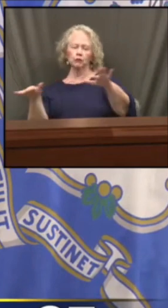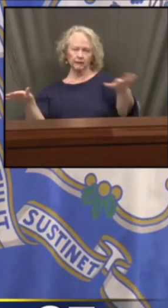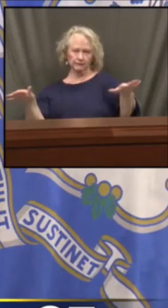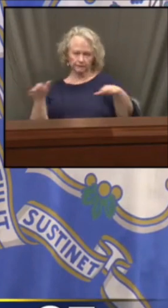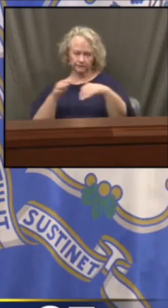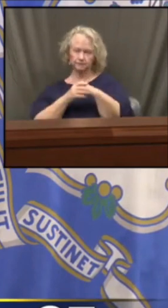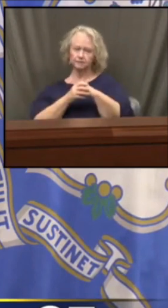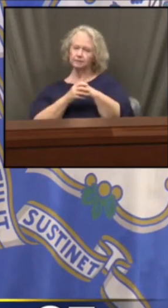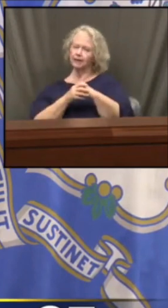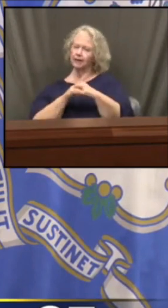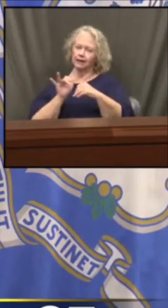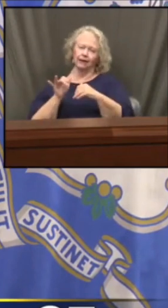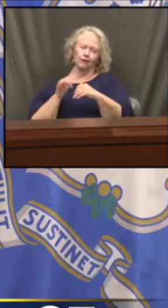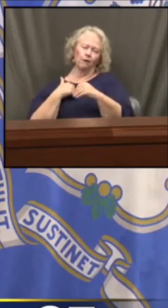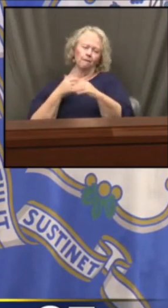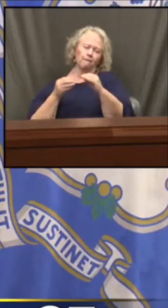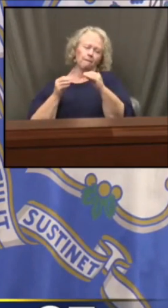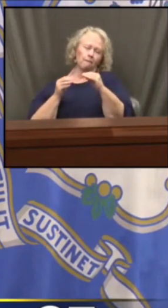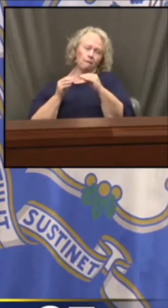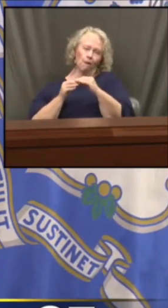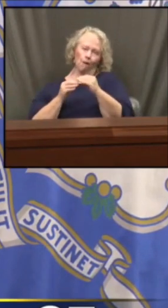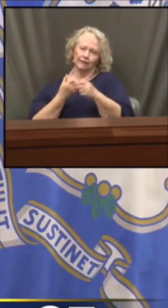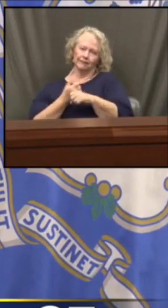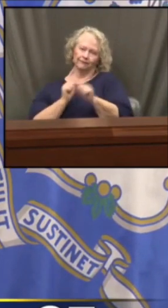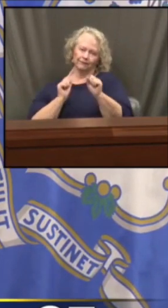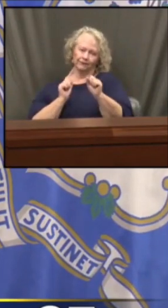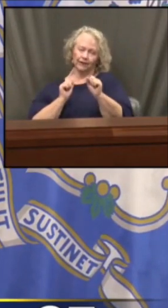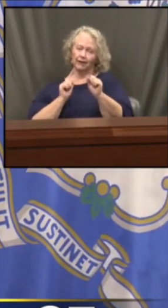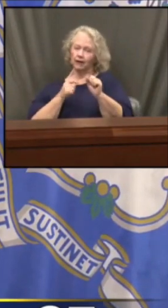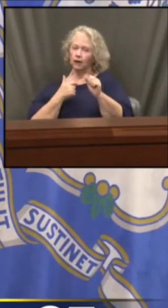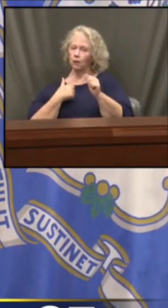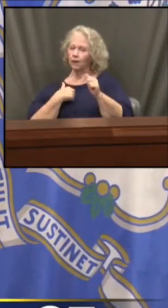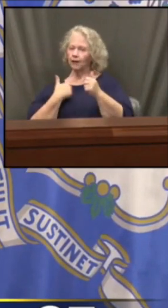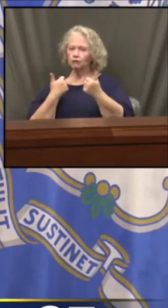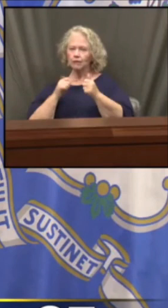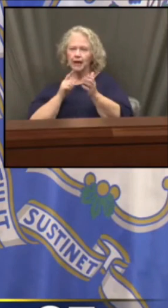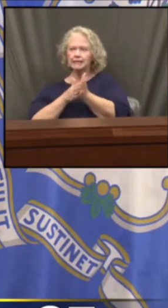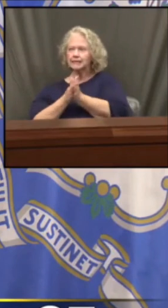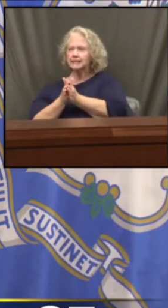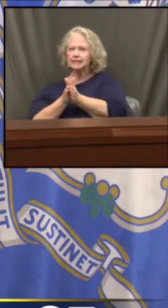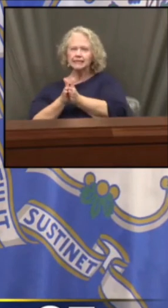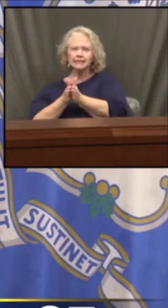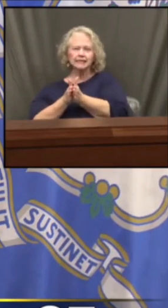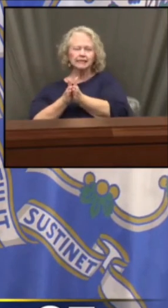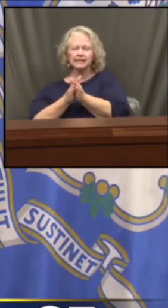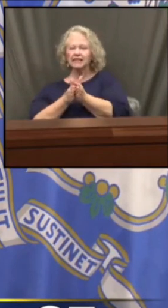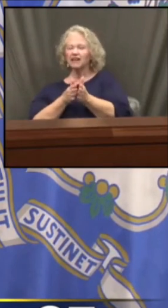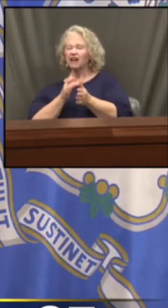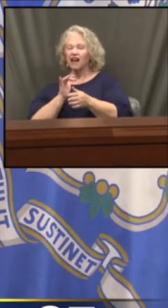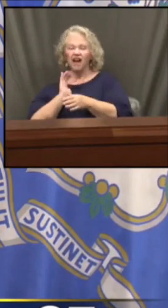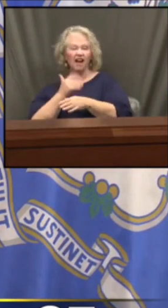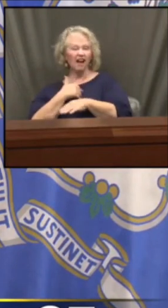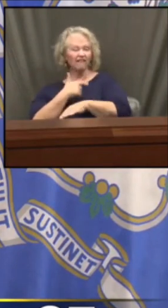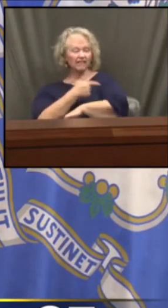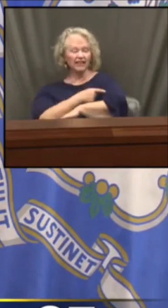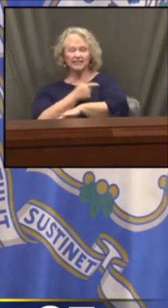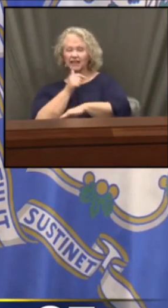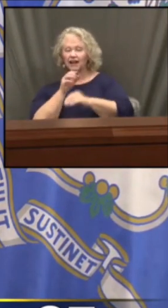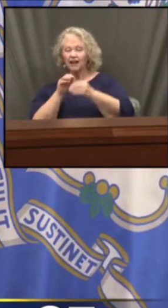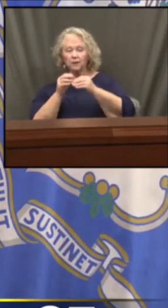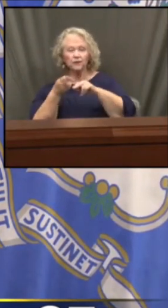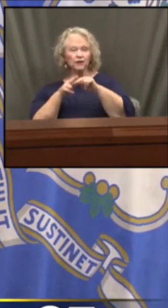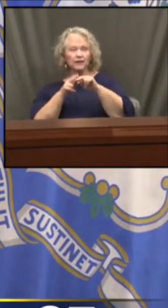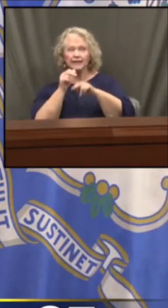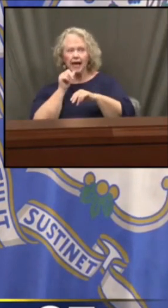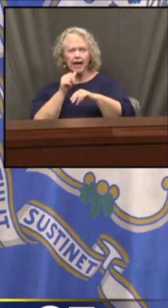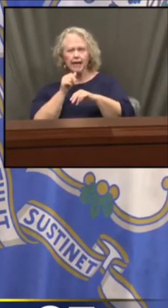think it keeps us so much safer. And let's face it, we tried a lot of incentives. The vaccination rate was not going up the way it should. And I